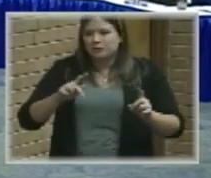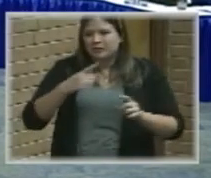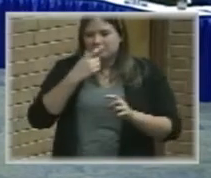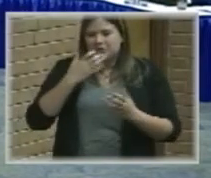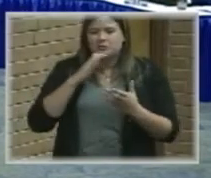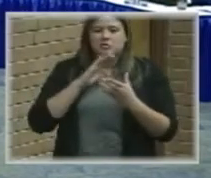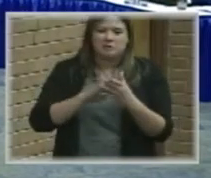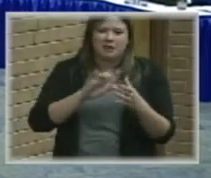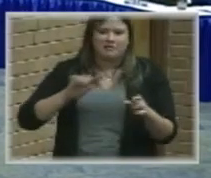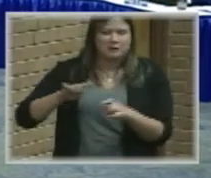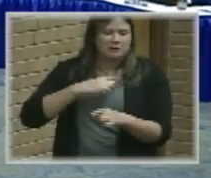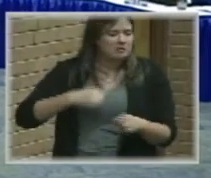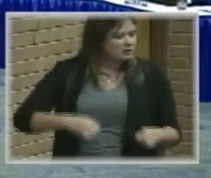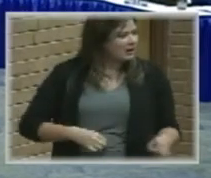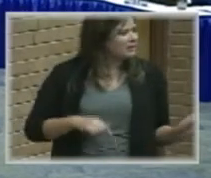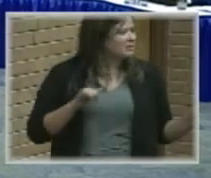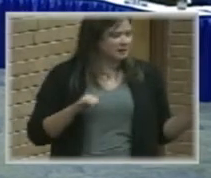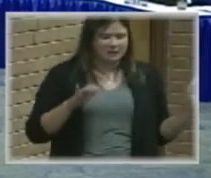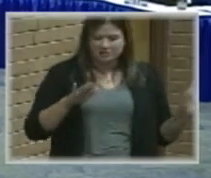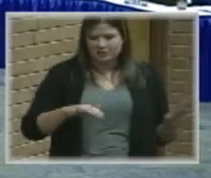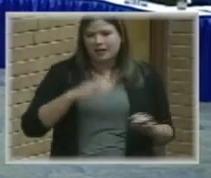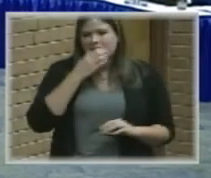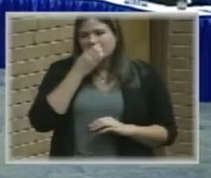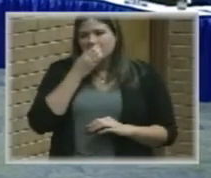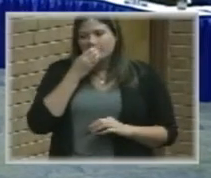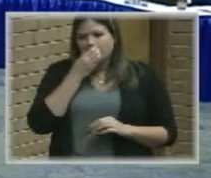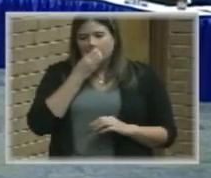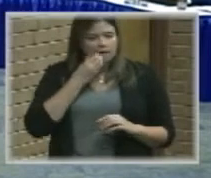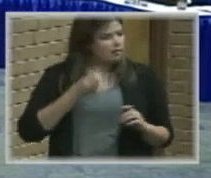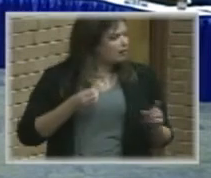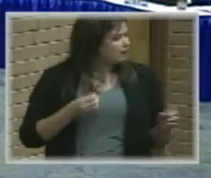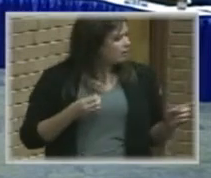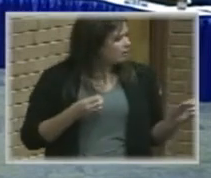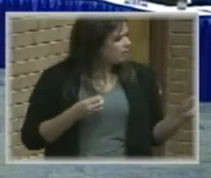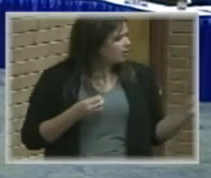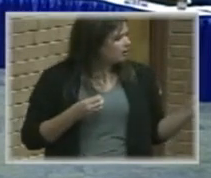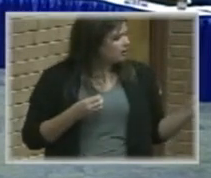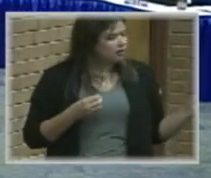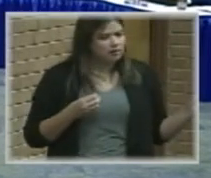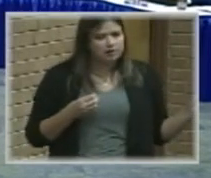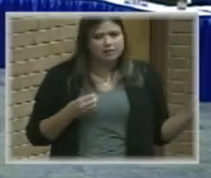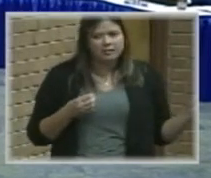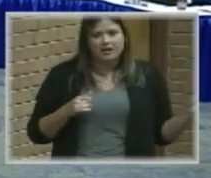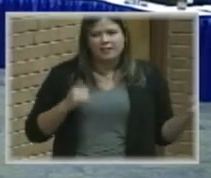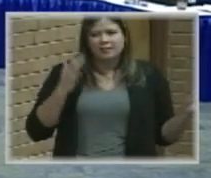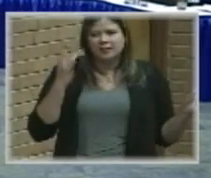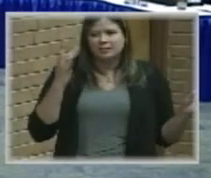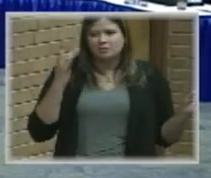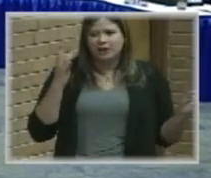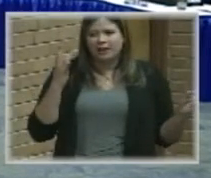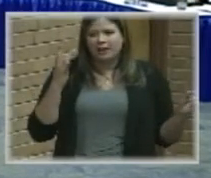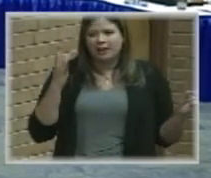great, and we will. So I apologize, to say that his wife is more badass than he is.